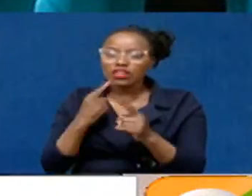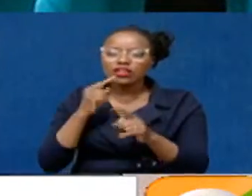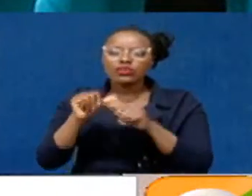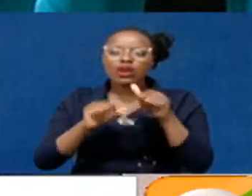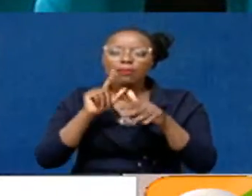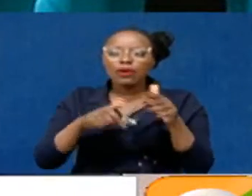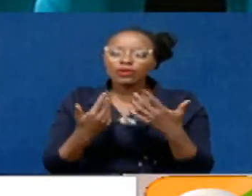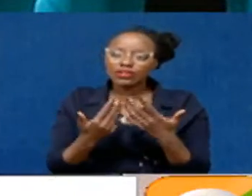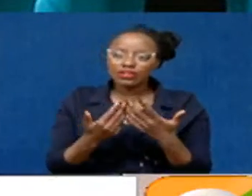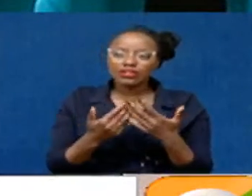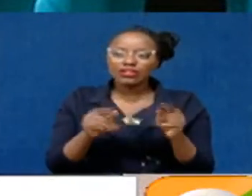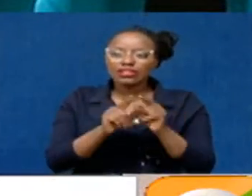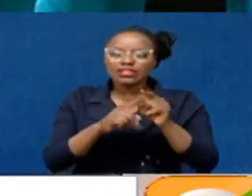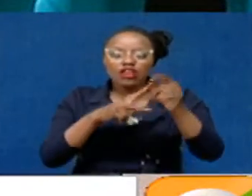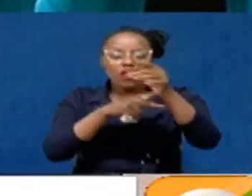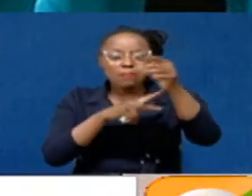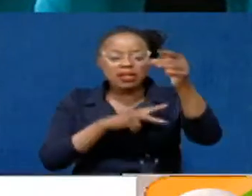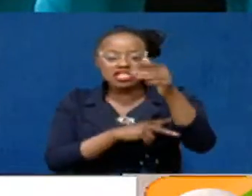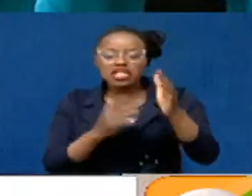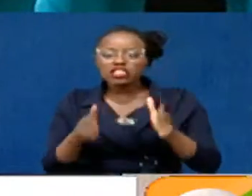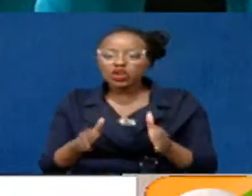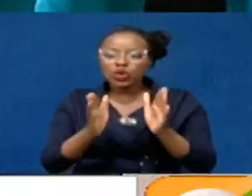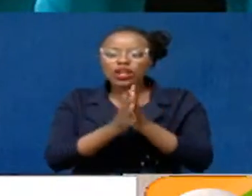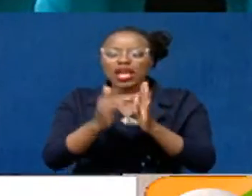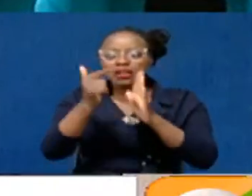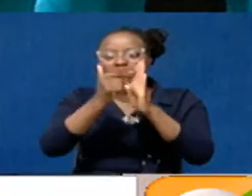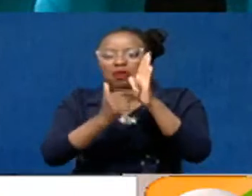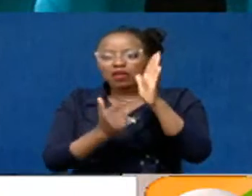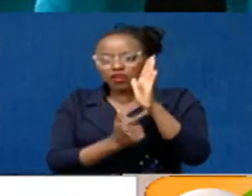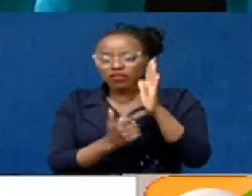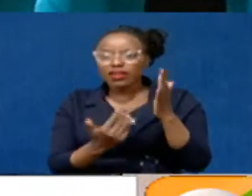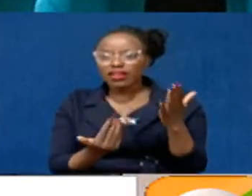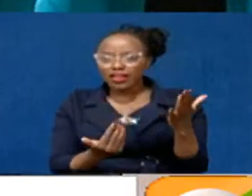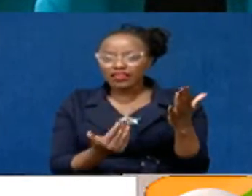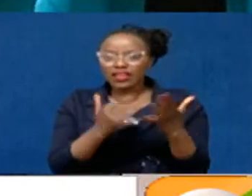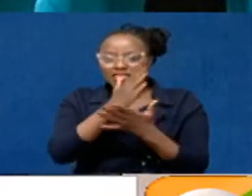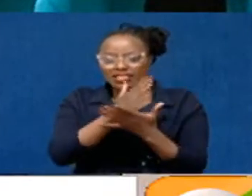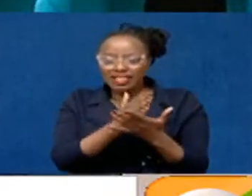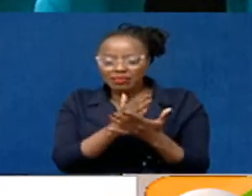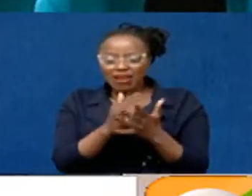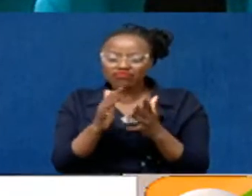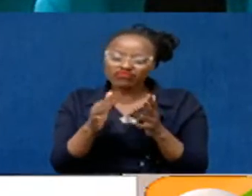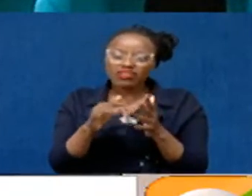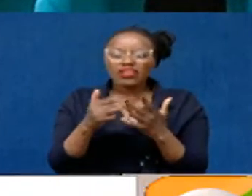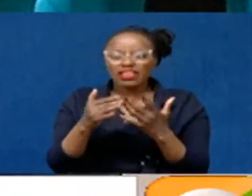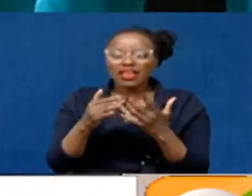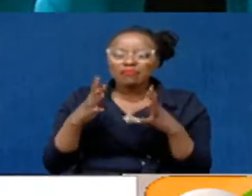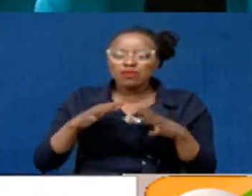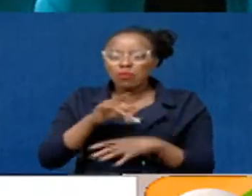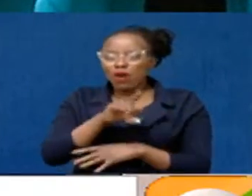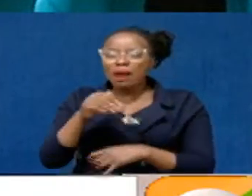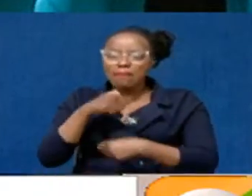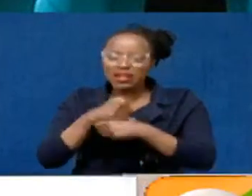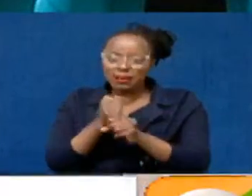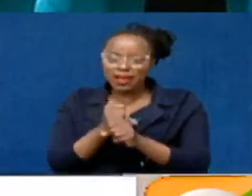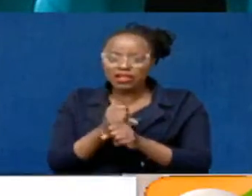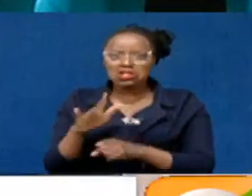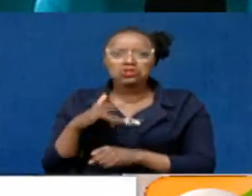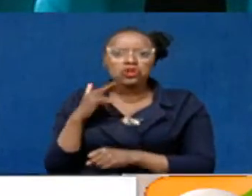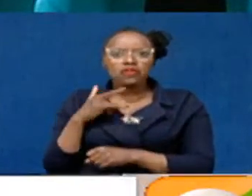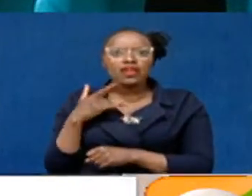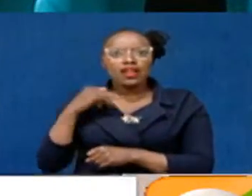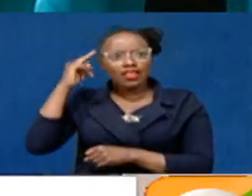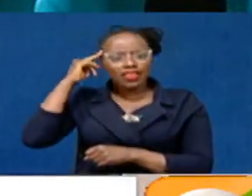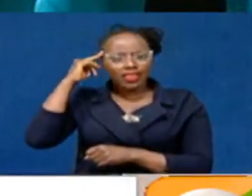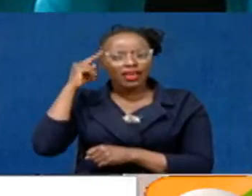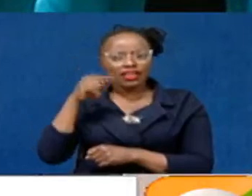talk about bridges, roads, and things like that. And somehow the public has been conditioned to feel and